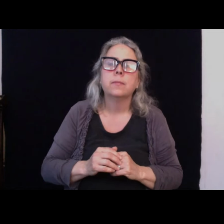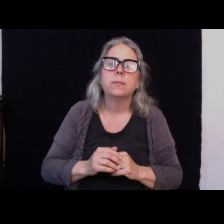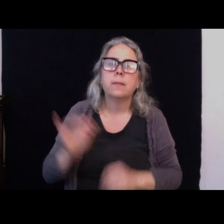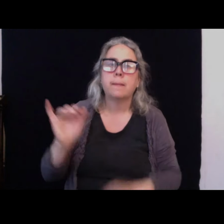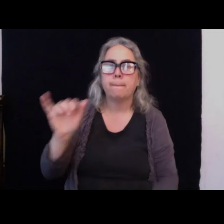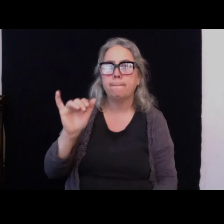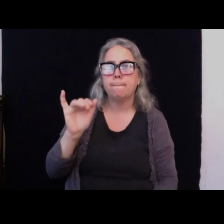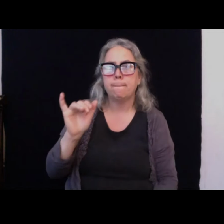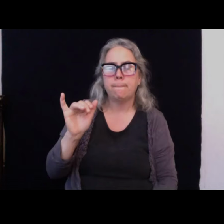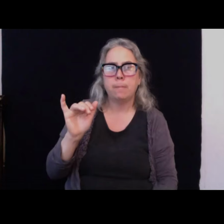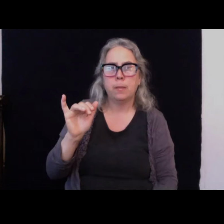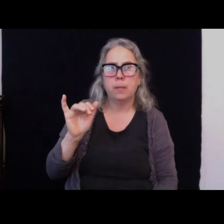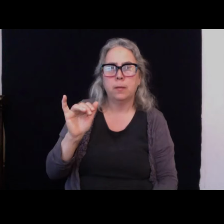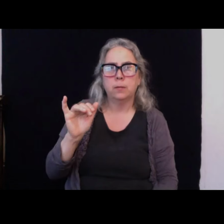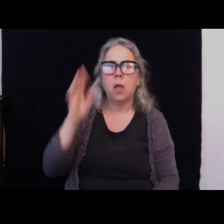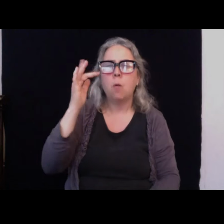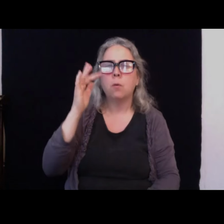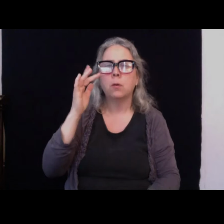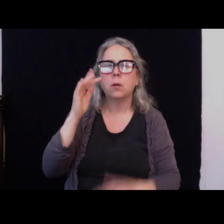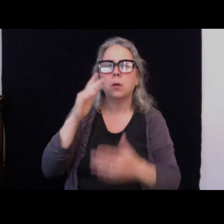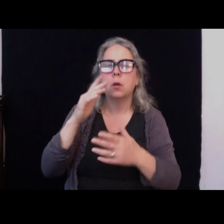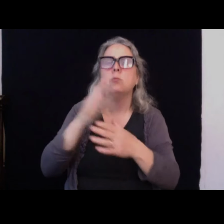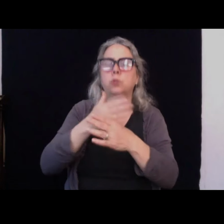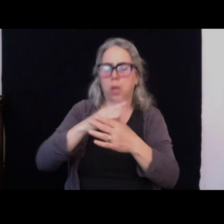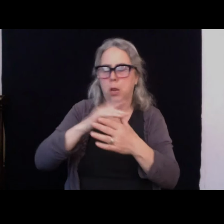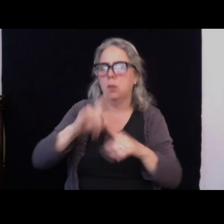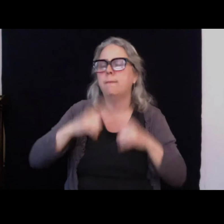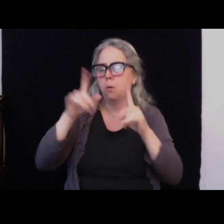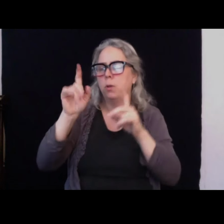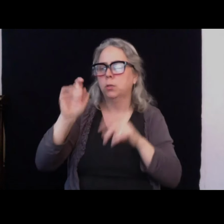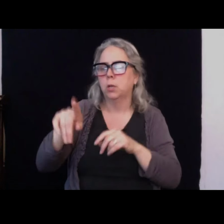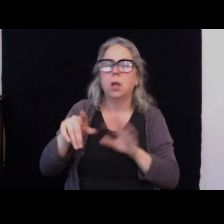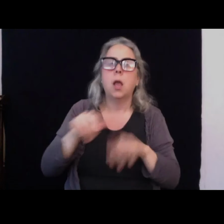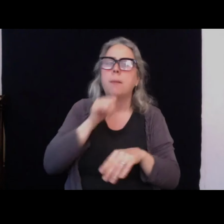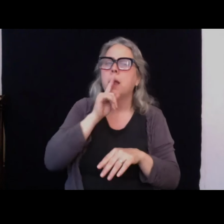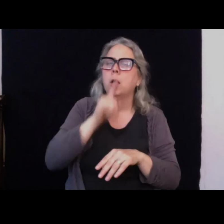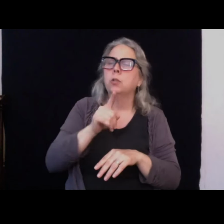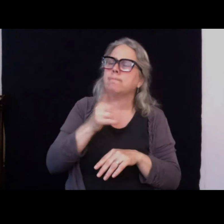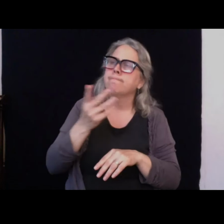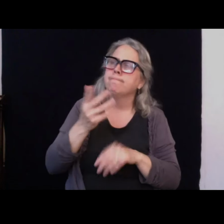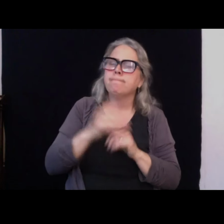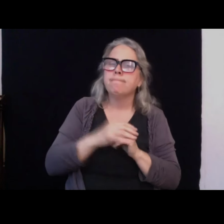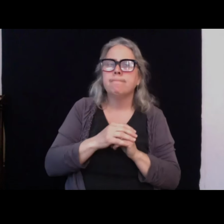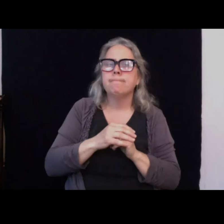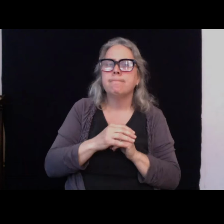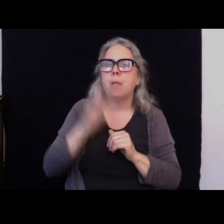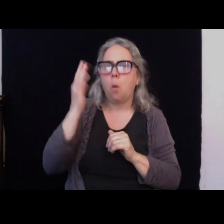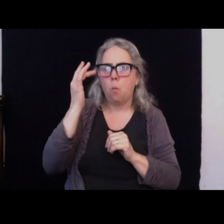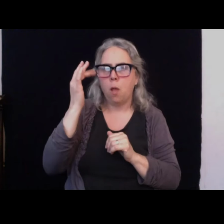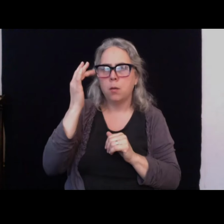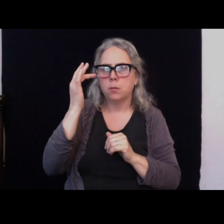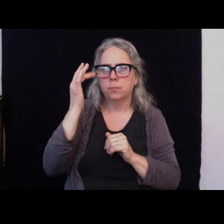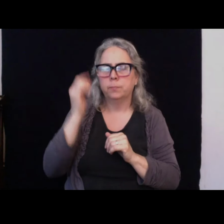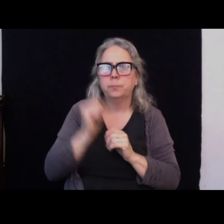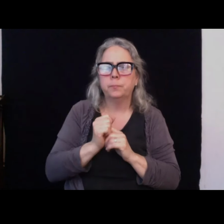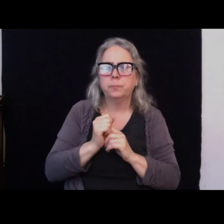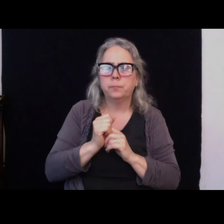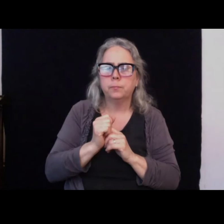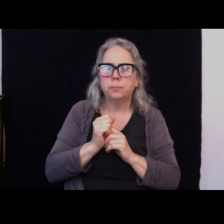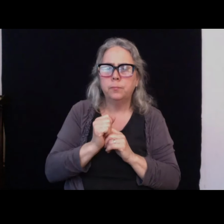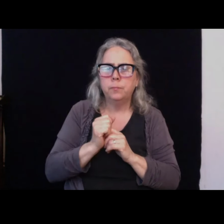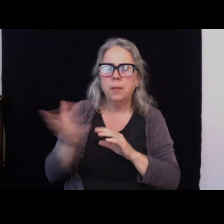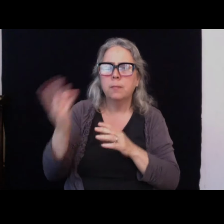Why is that on the shared living? I'm guessing. I'm not really sure why. I know part of